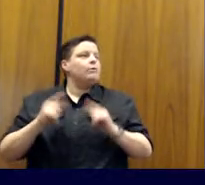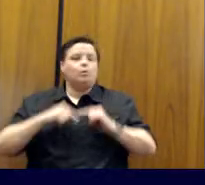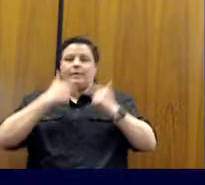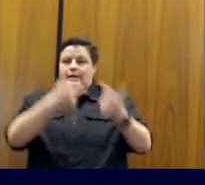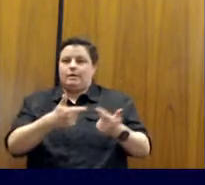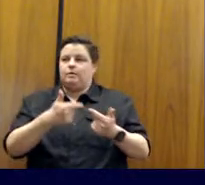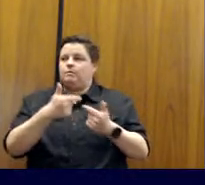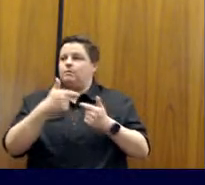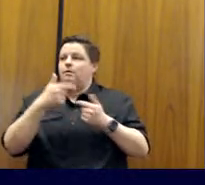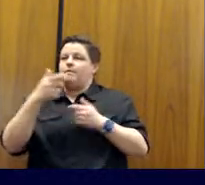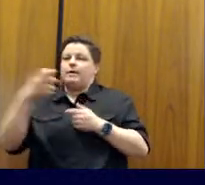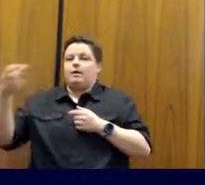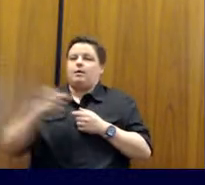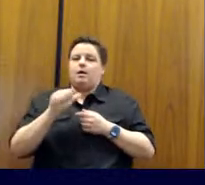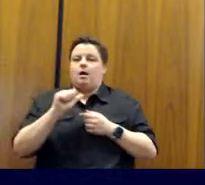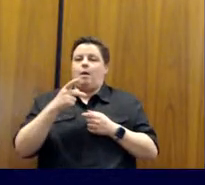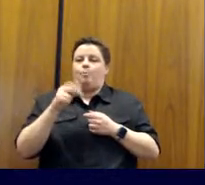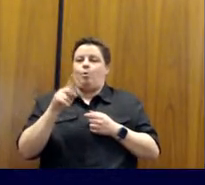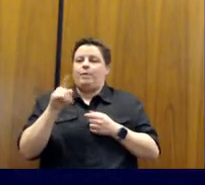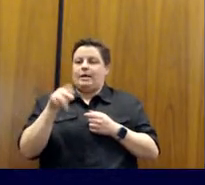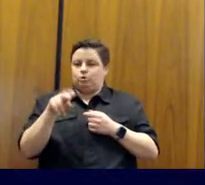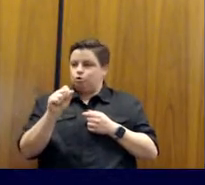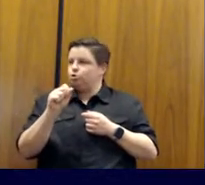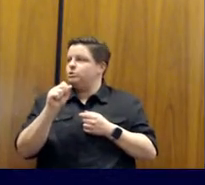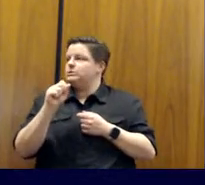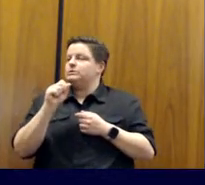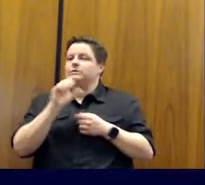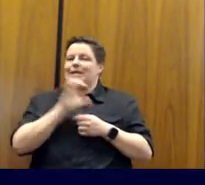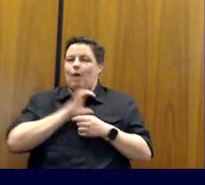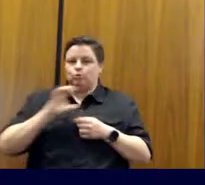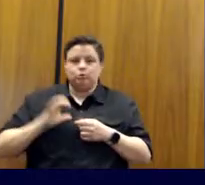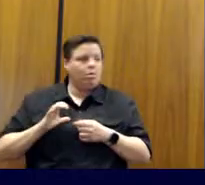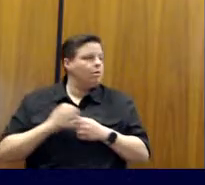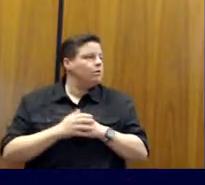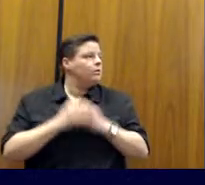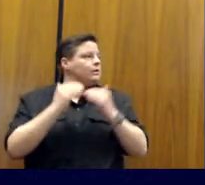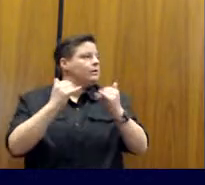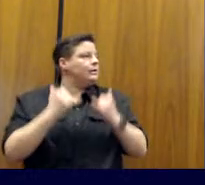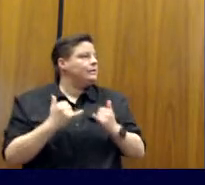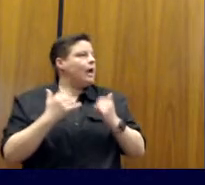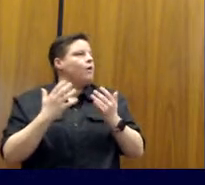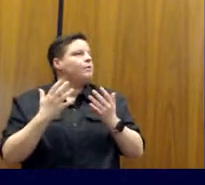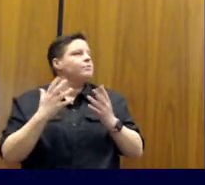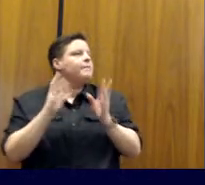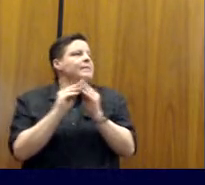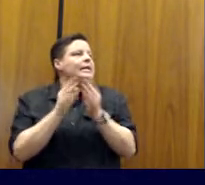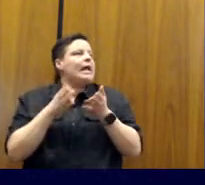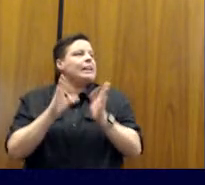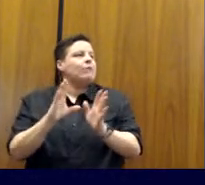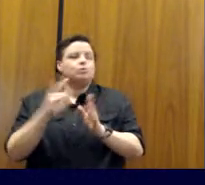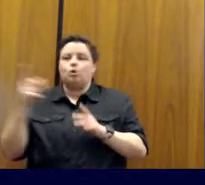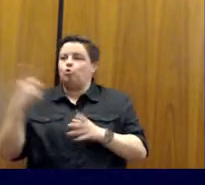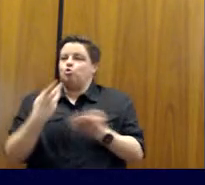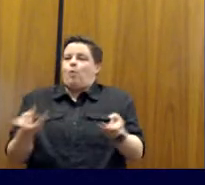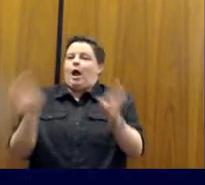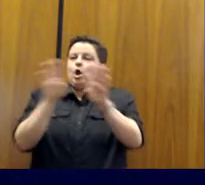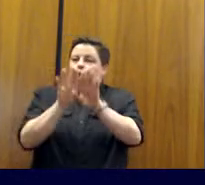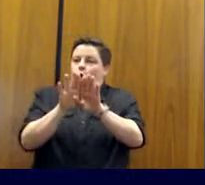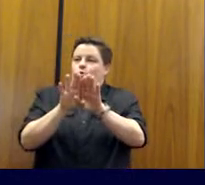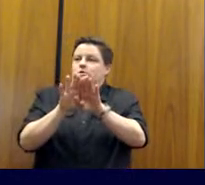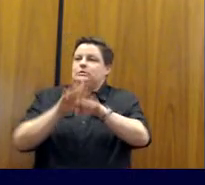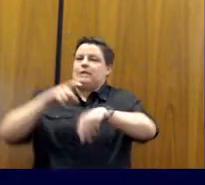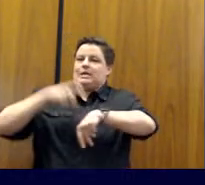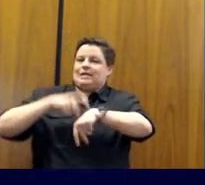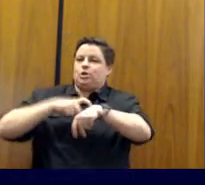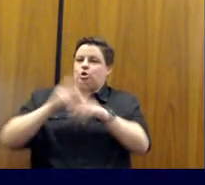Mr. Vice Chair, Mr. Chair. Thank you. As you know, the Open Meetings Act allows this board to go into closed session for